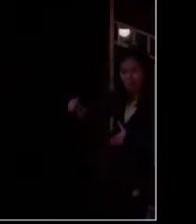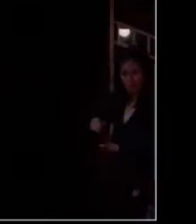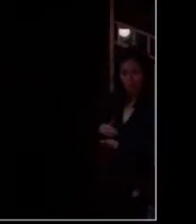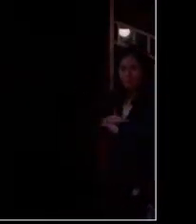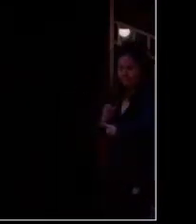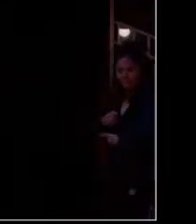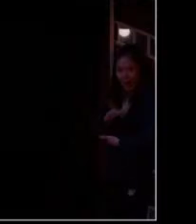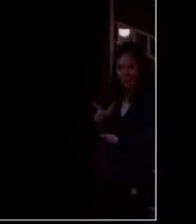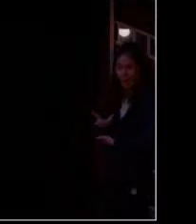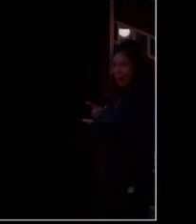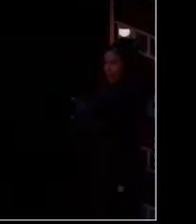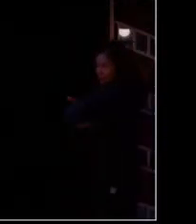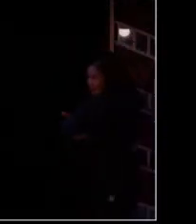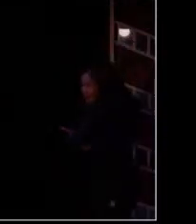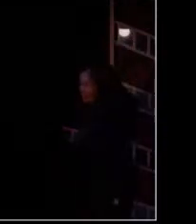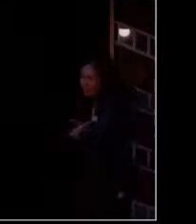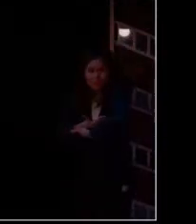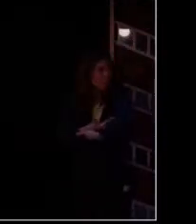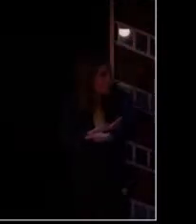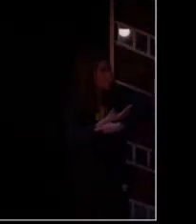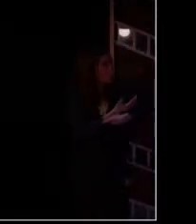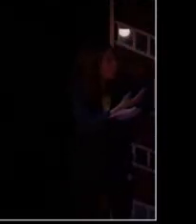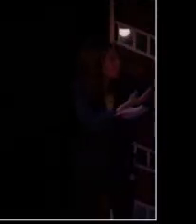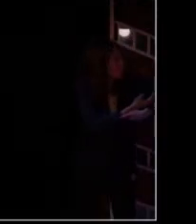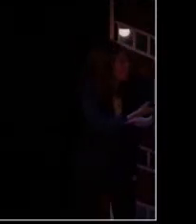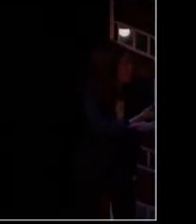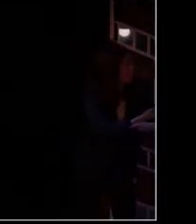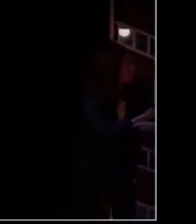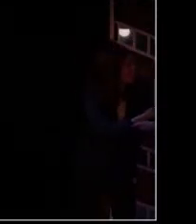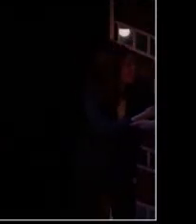will bring the babe to you.